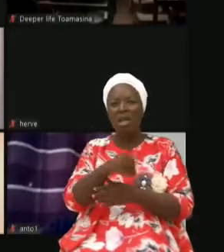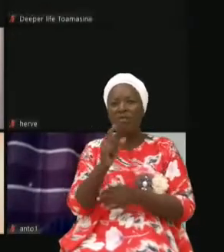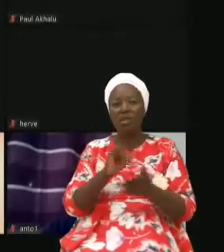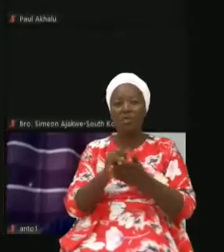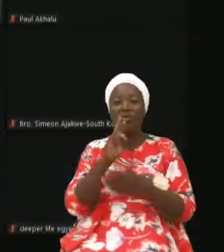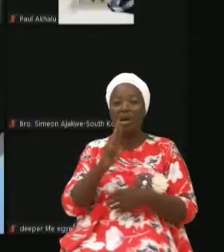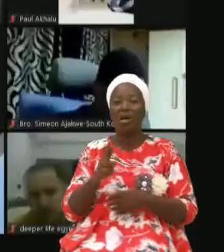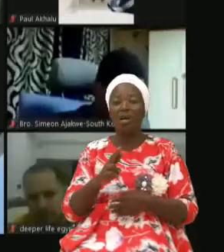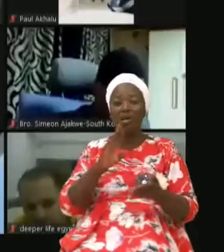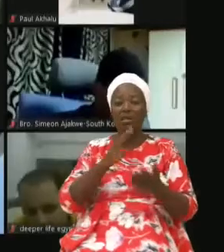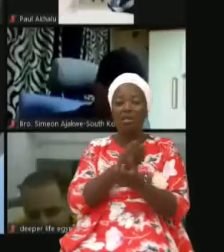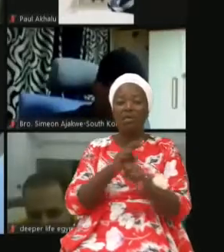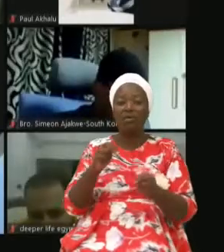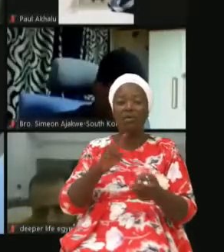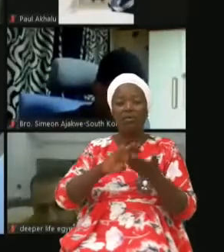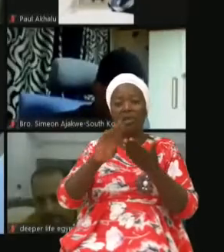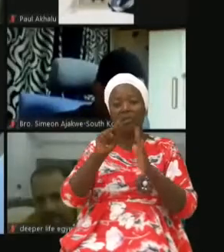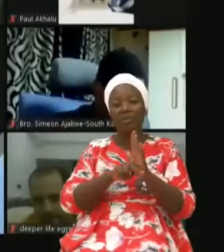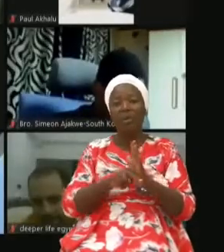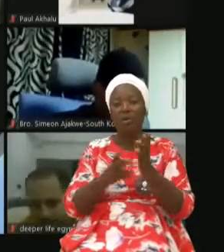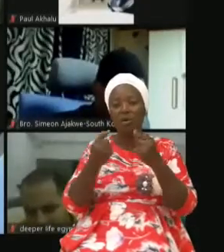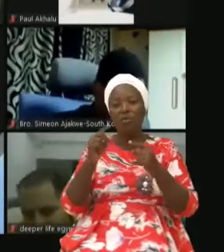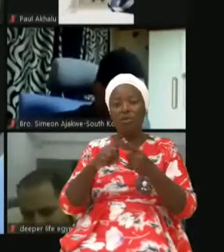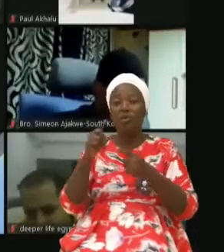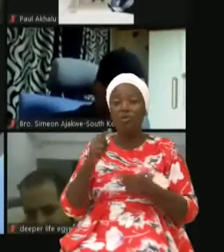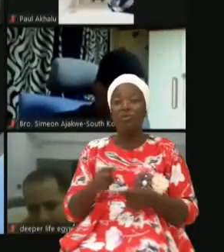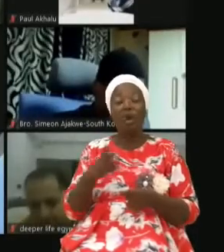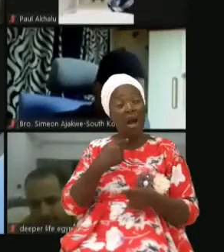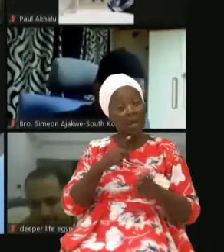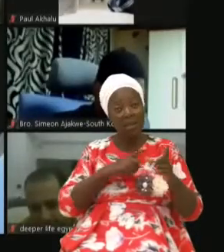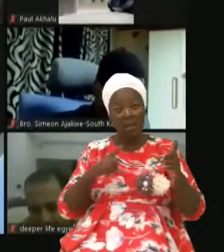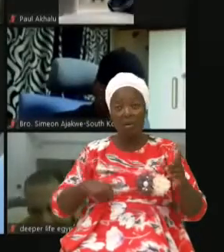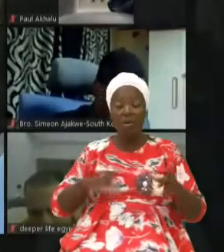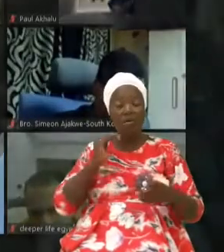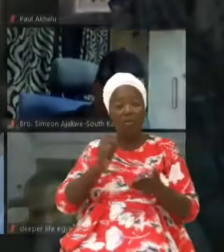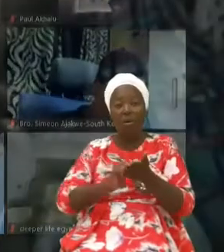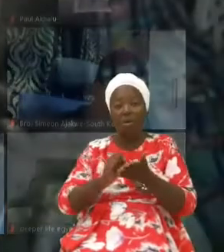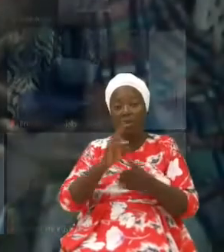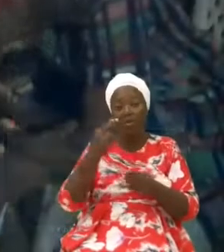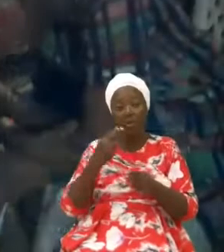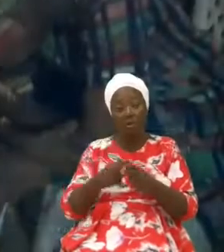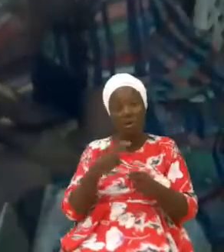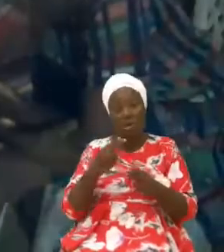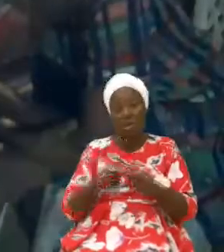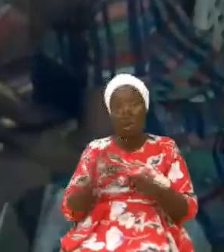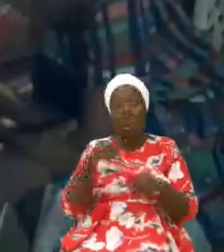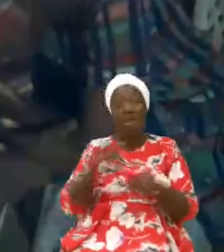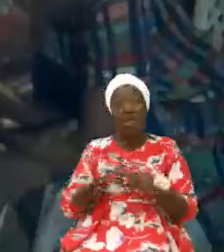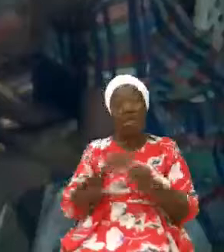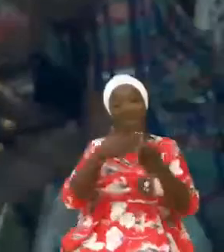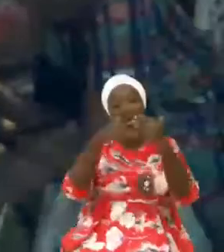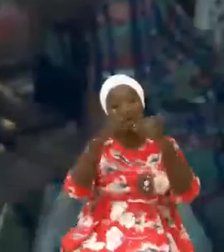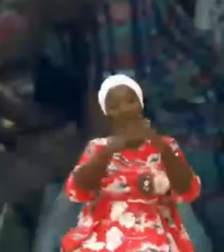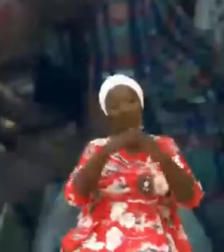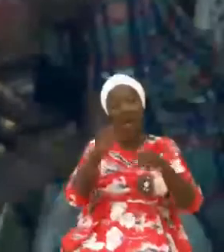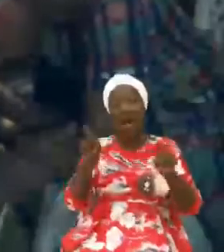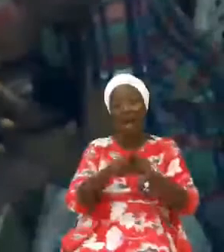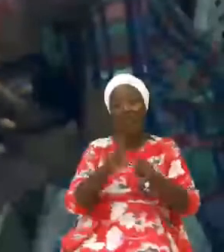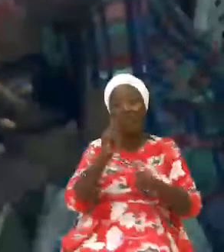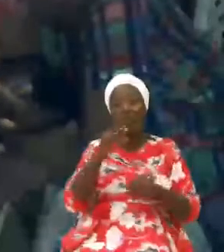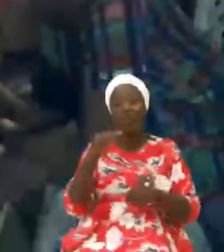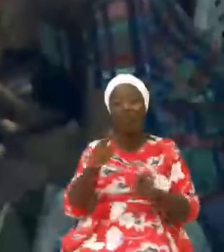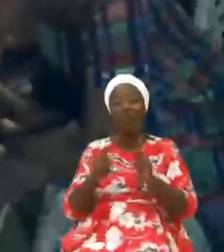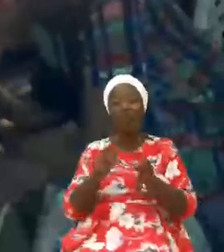up your hand, raise up your hand. Wherever you are, salvation, forgiveness coming unto you. And the Lord will write